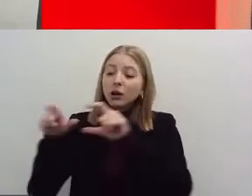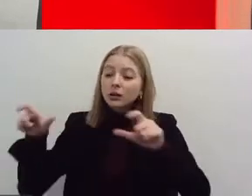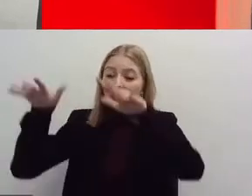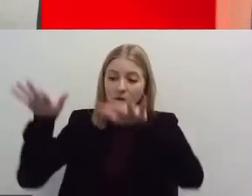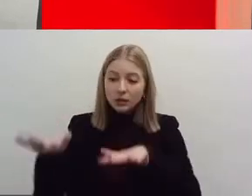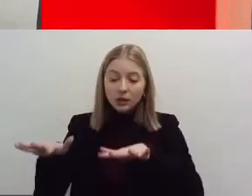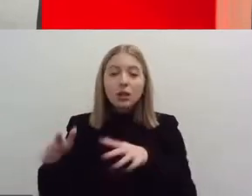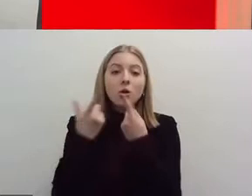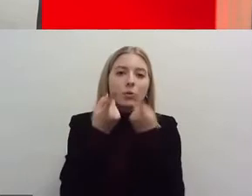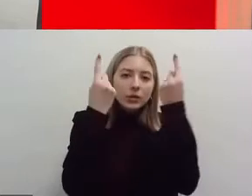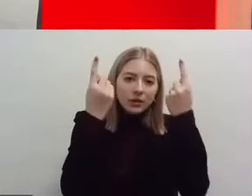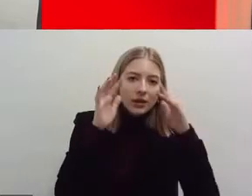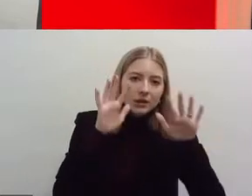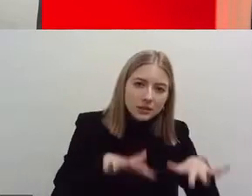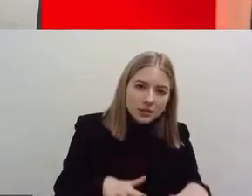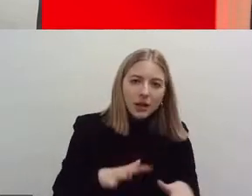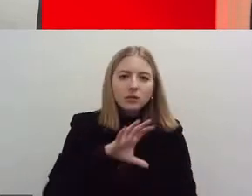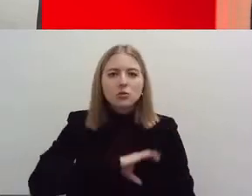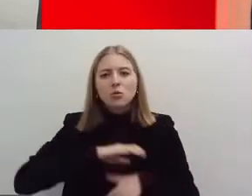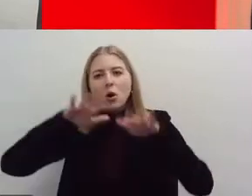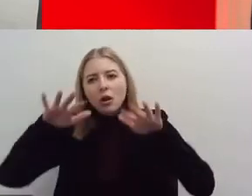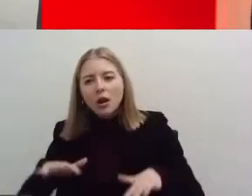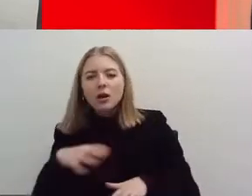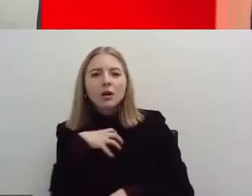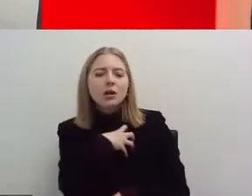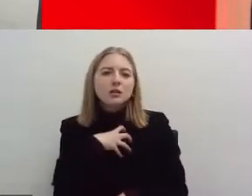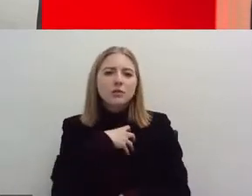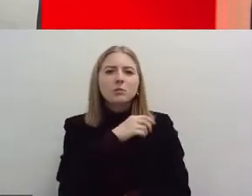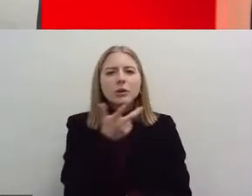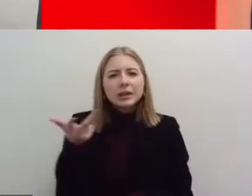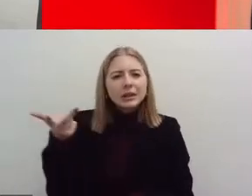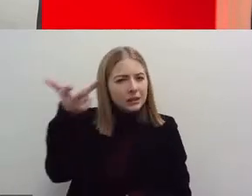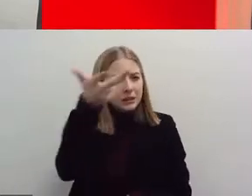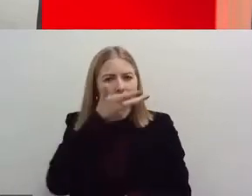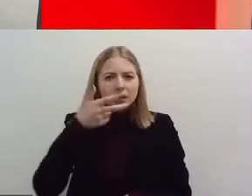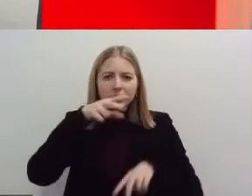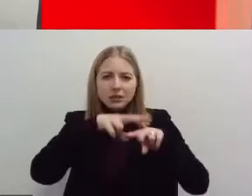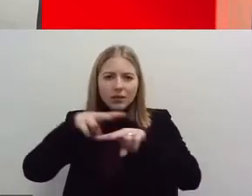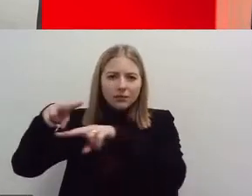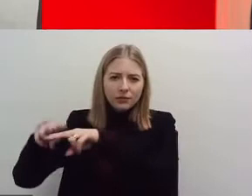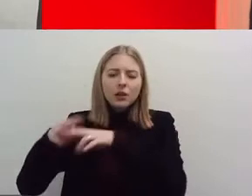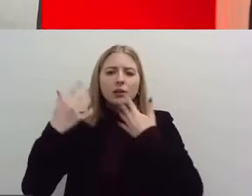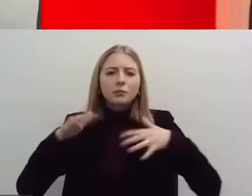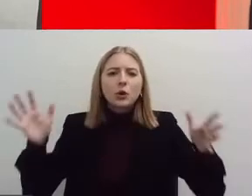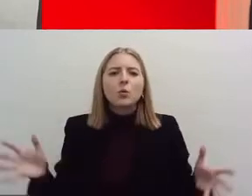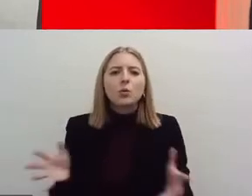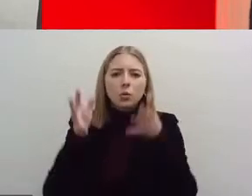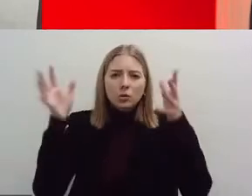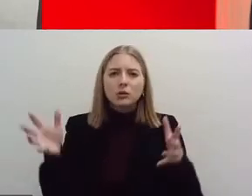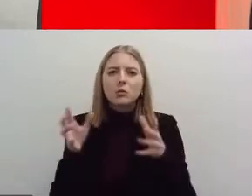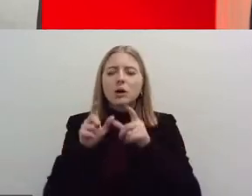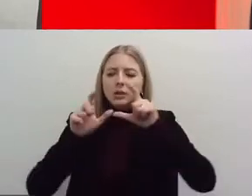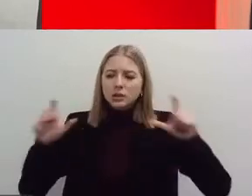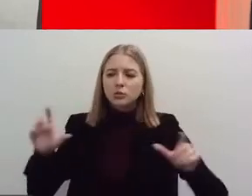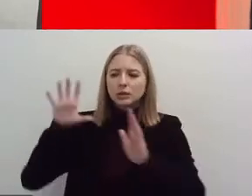can, because that creates the biggest effect on students' mental health, because it has been proven by some Lithuanian